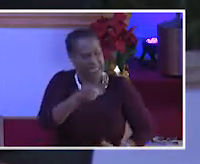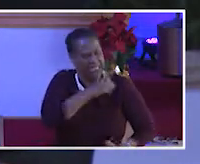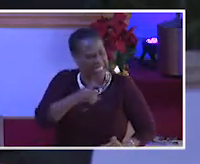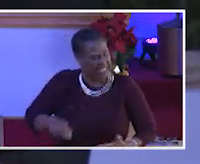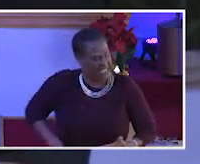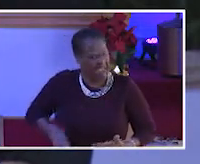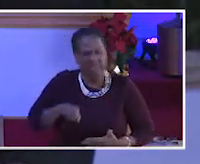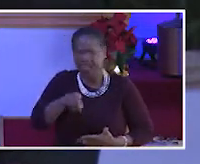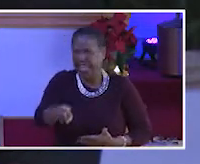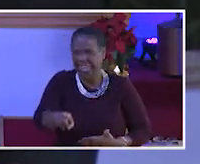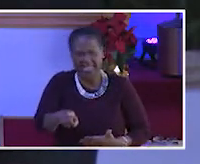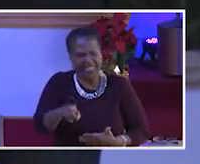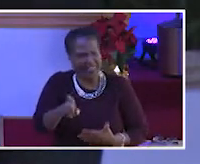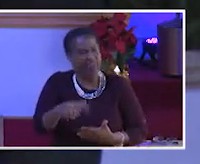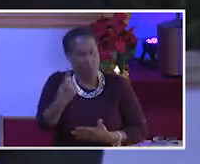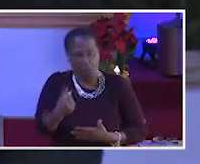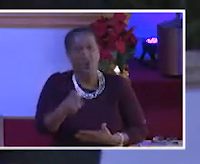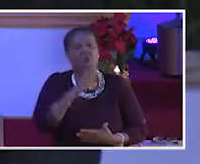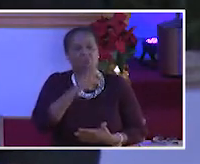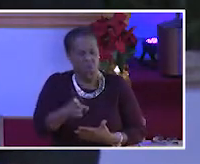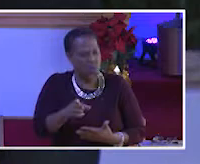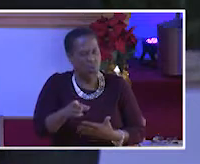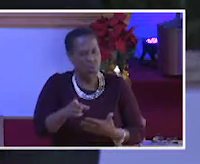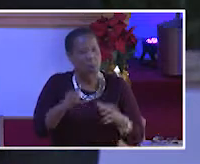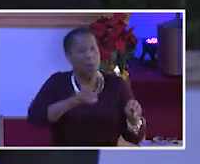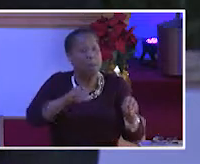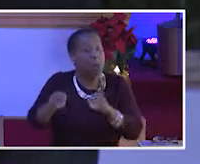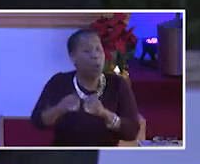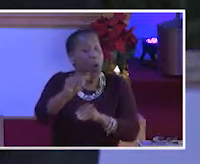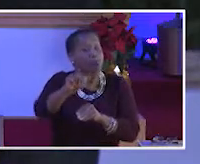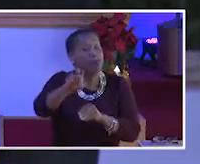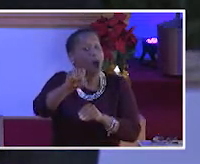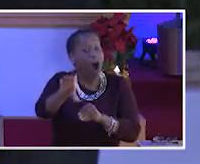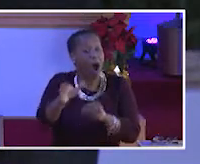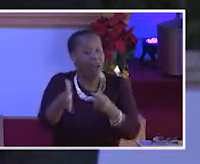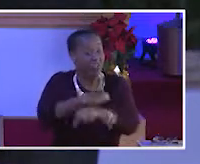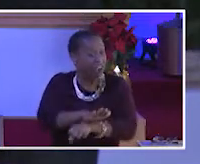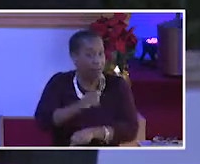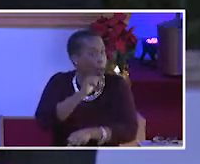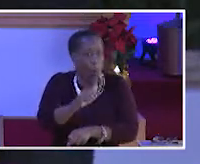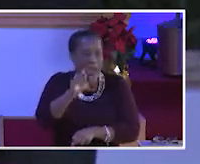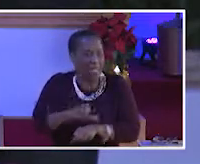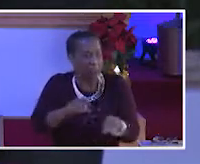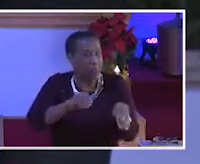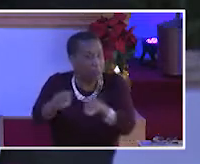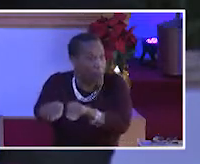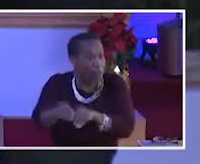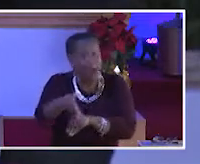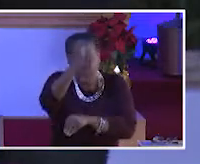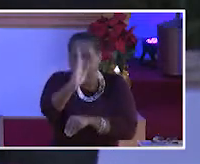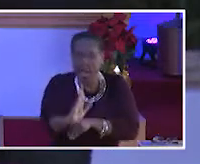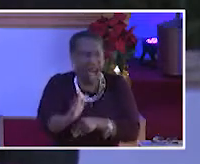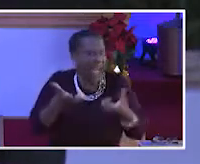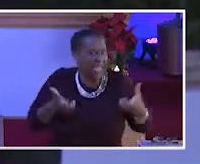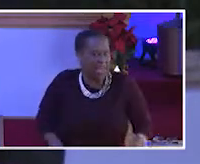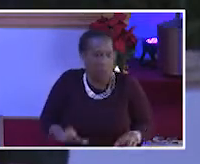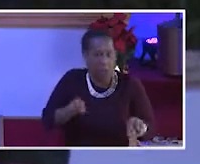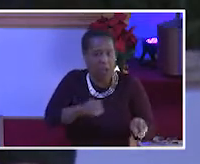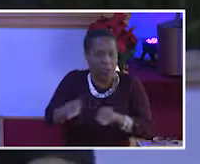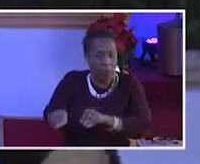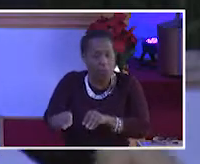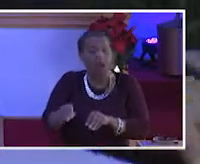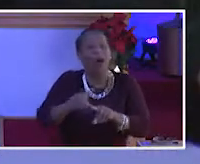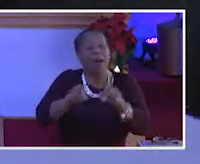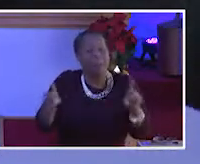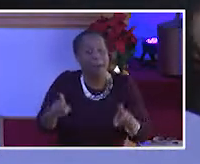called for. David is the one that moved the Ark of the Covenant when it wasn't supposed to be moved, and God didn't want it to be moved, but